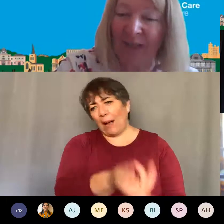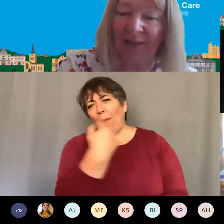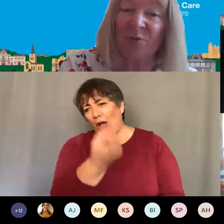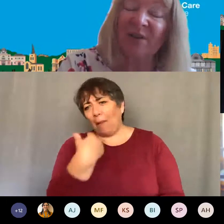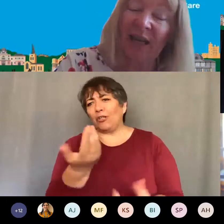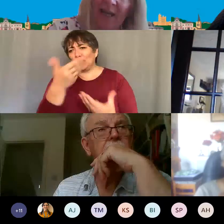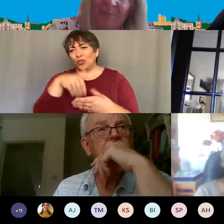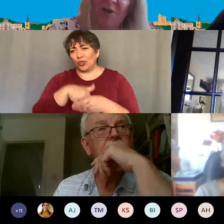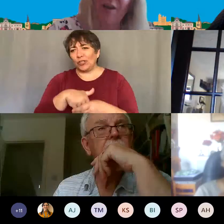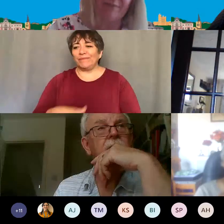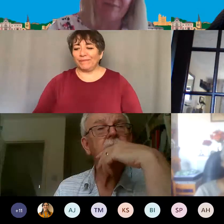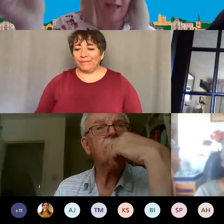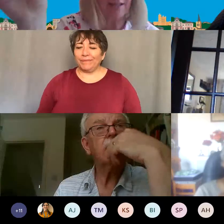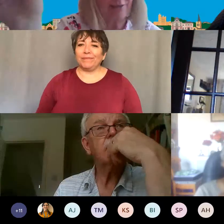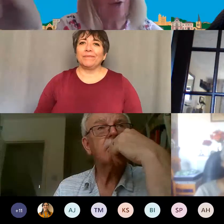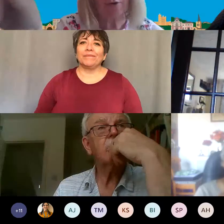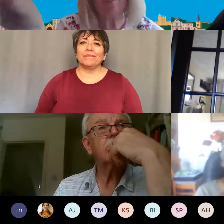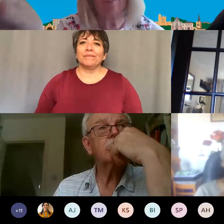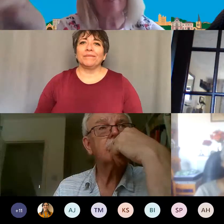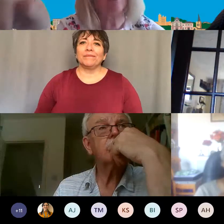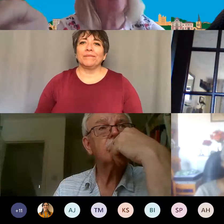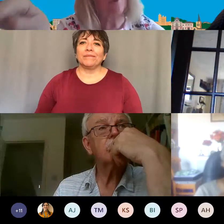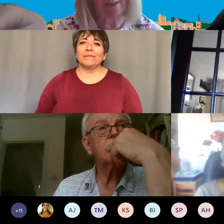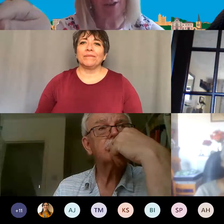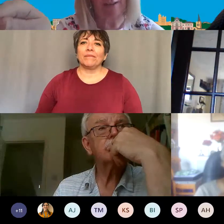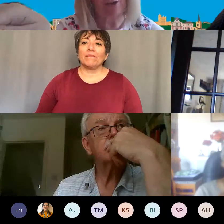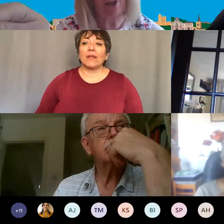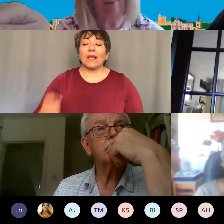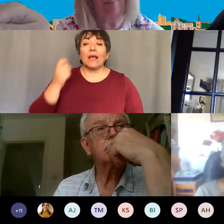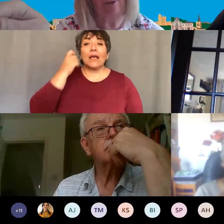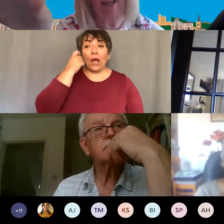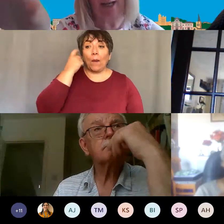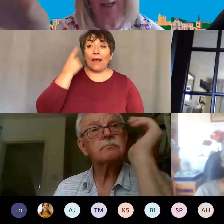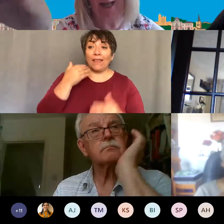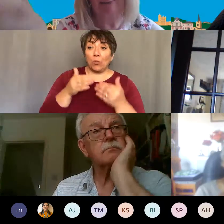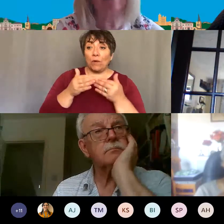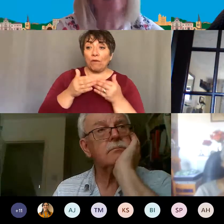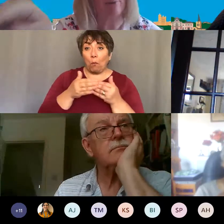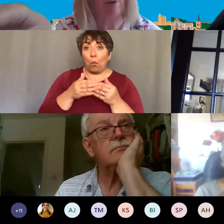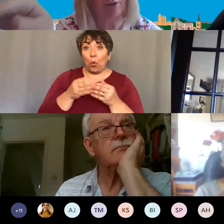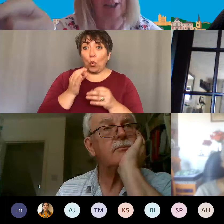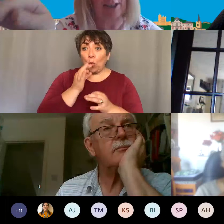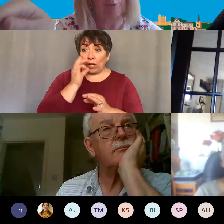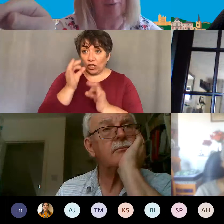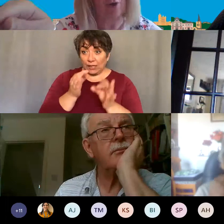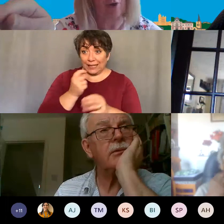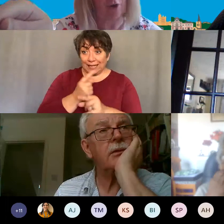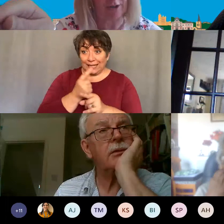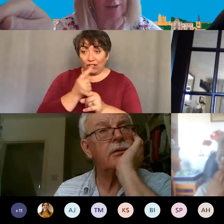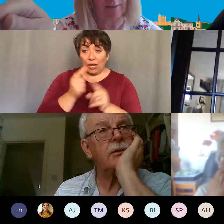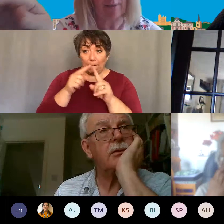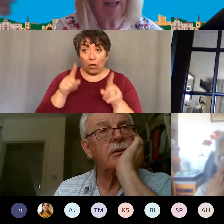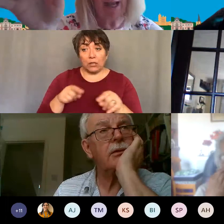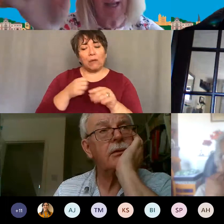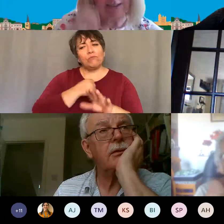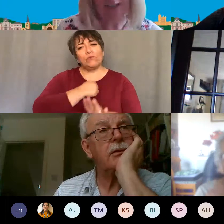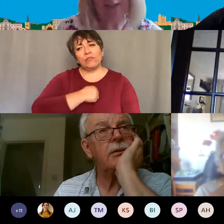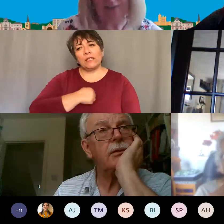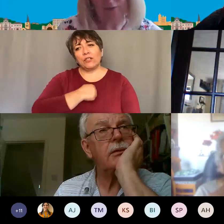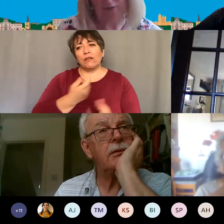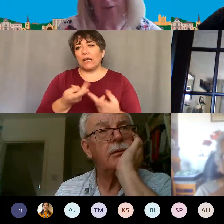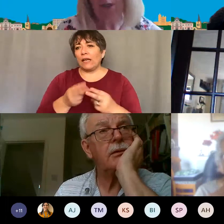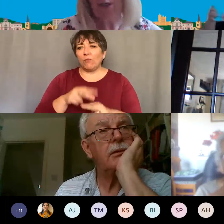Right, I just want to say, I'm sorry, I think there are some more questions in the chat box, and I absolutely apologise if we've not got to them.